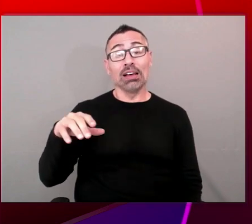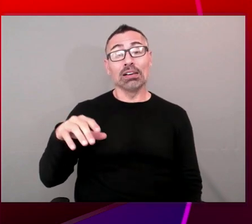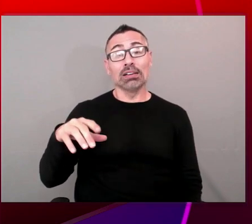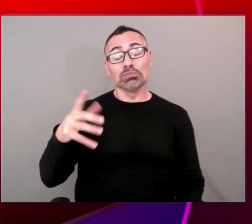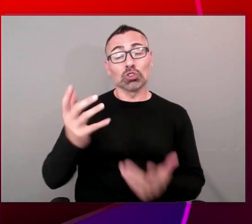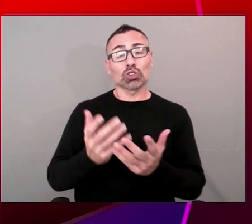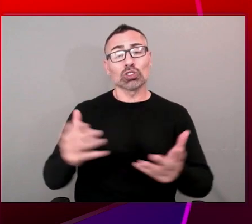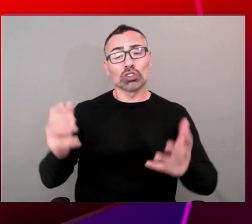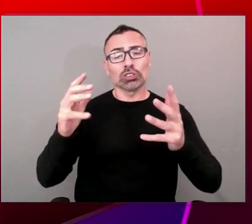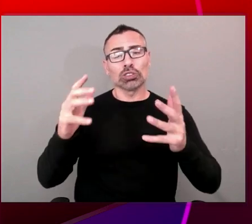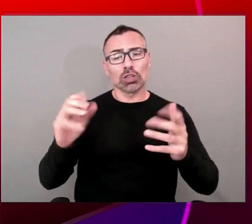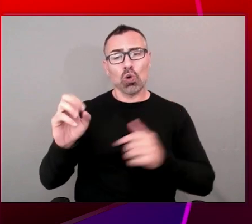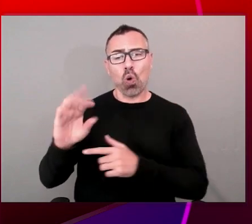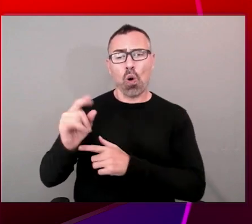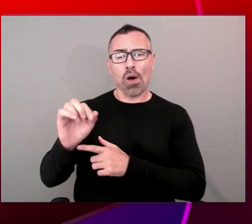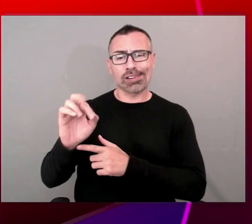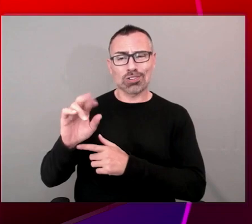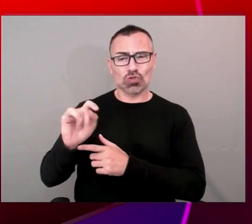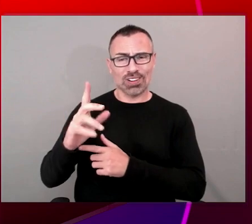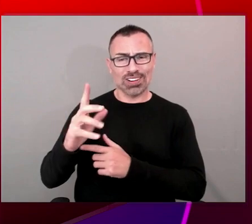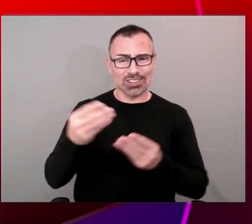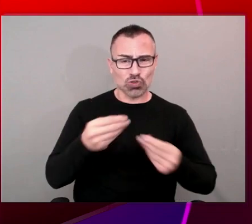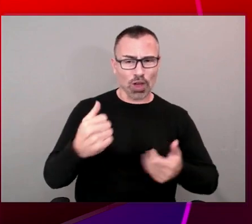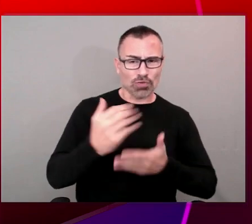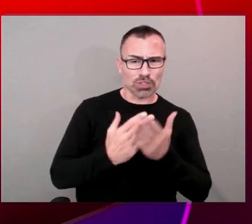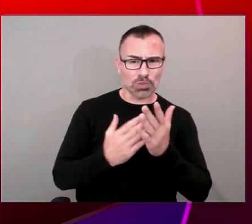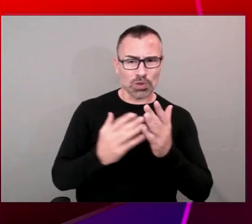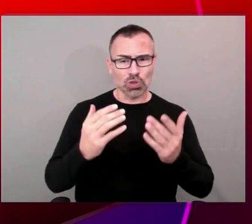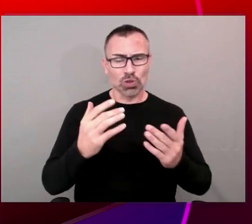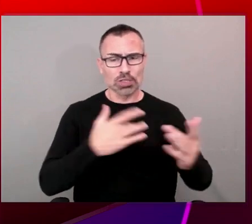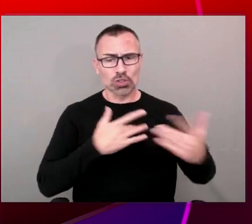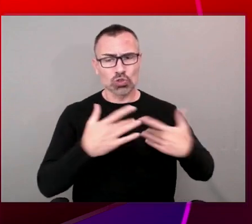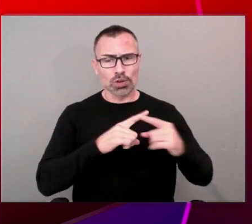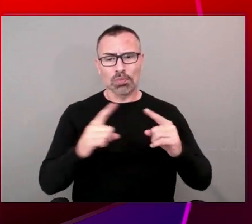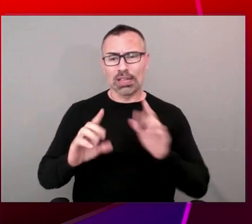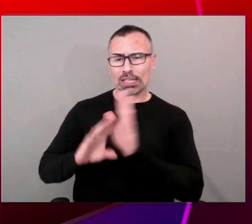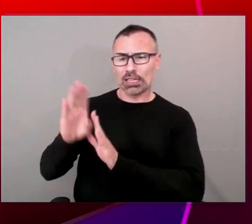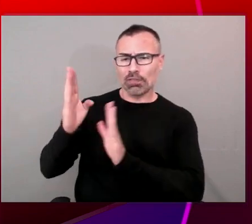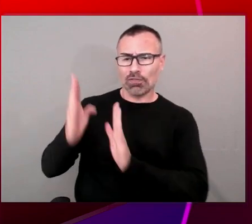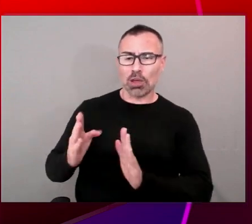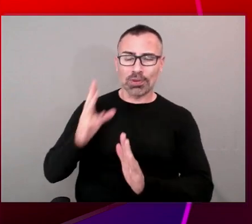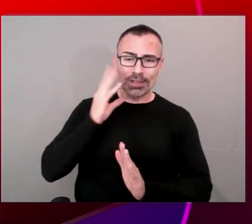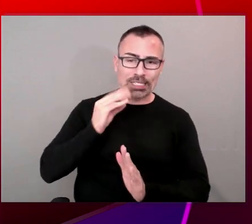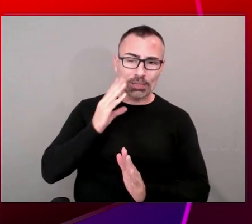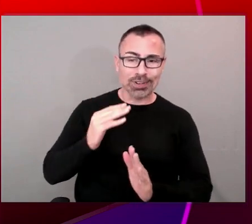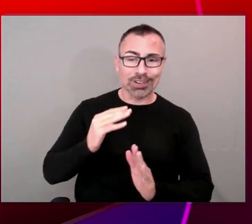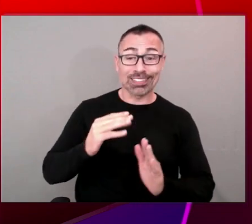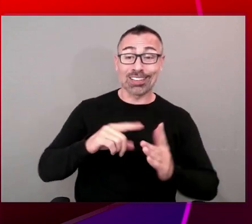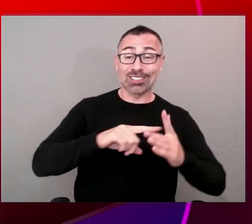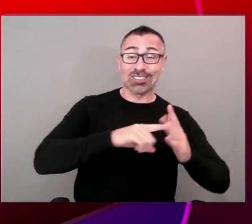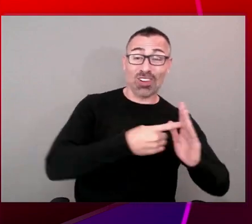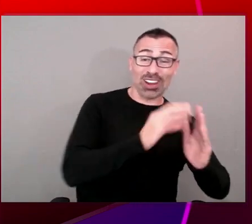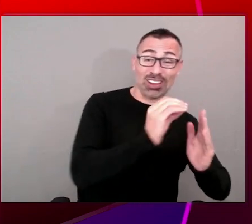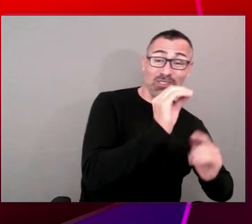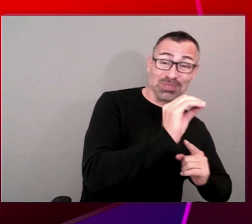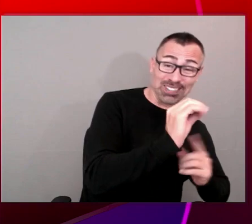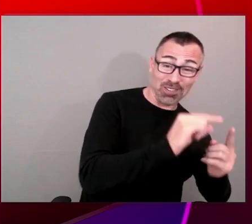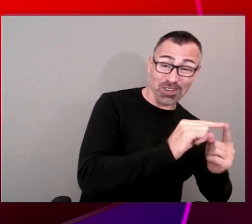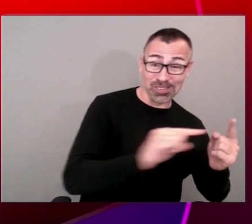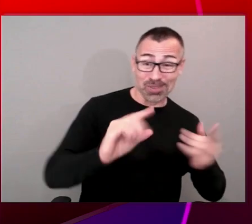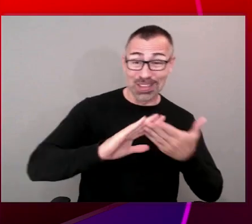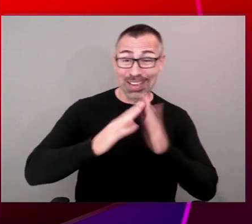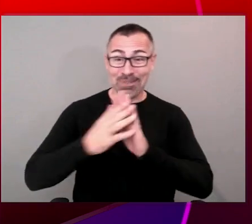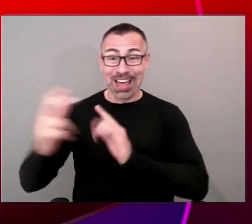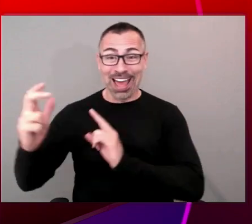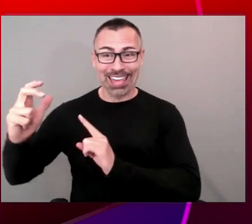part that was still kind of missing was that developer experience of getting from 0 to hero. I see what you did